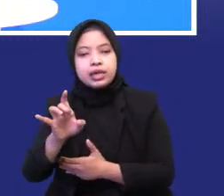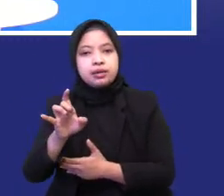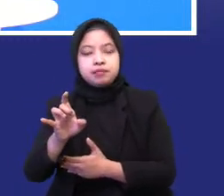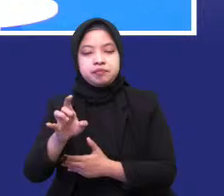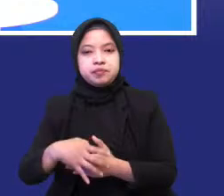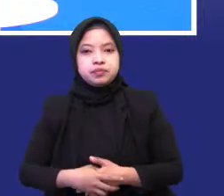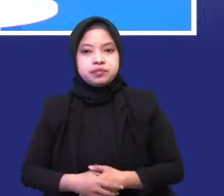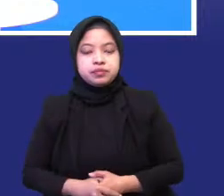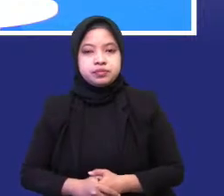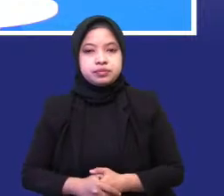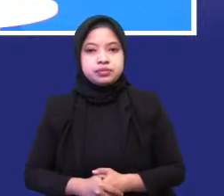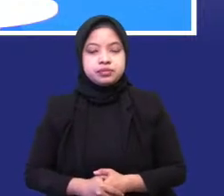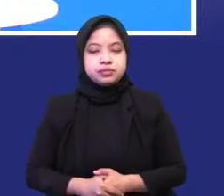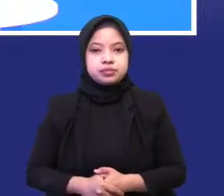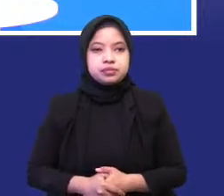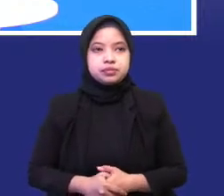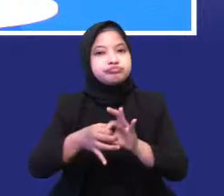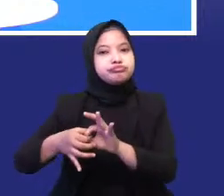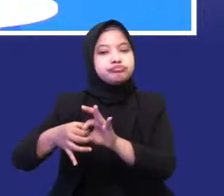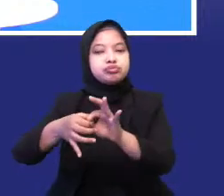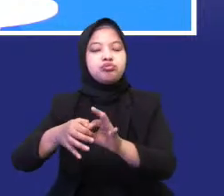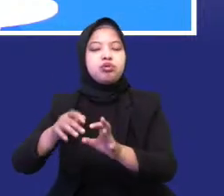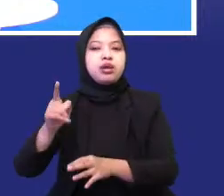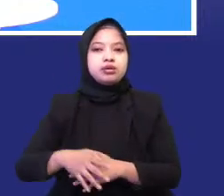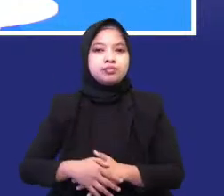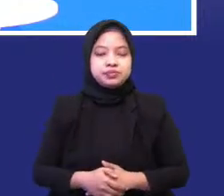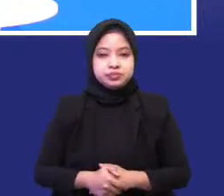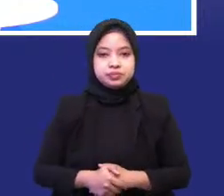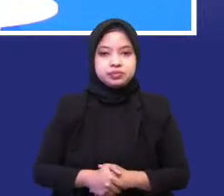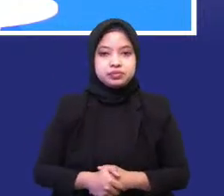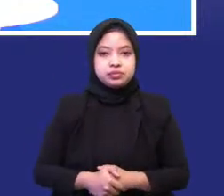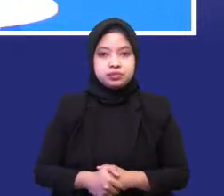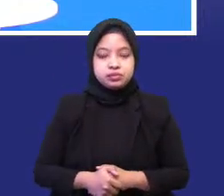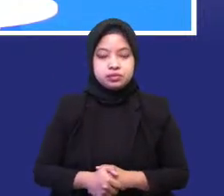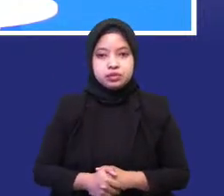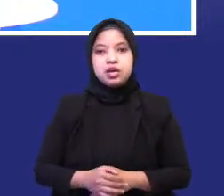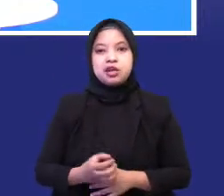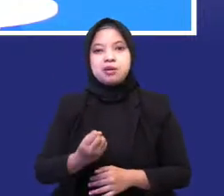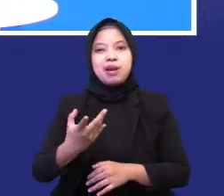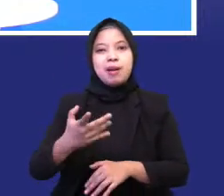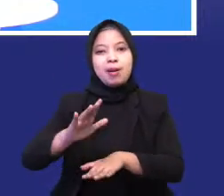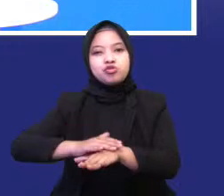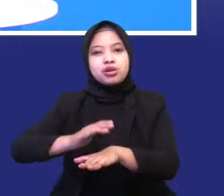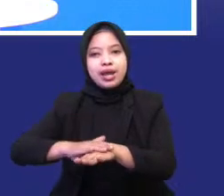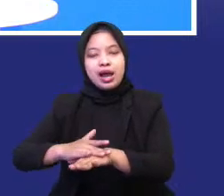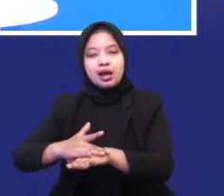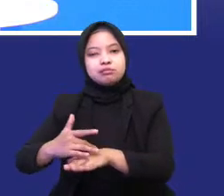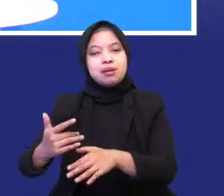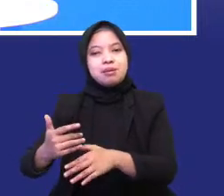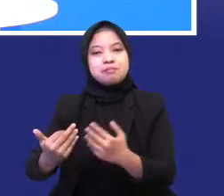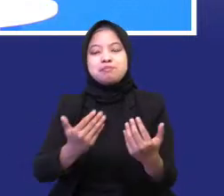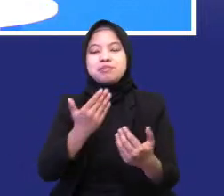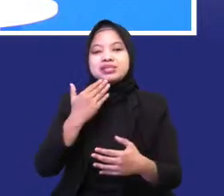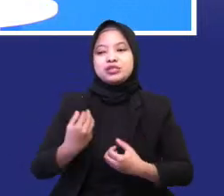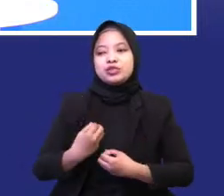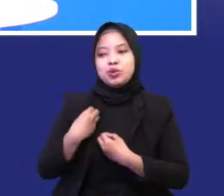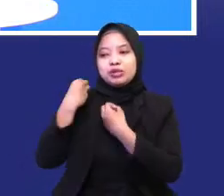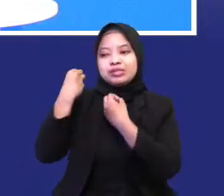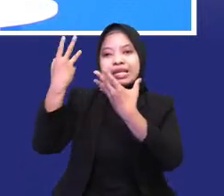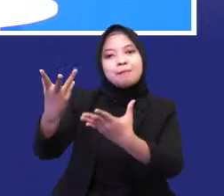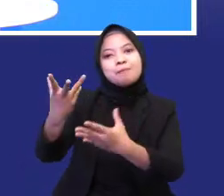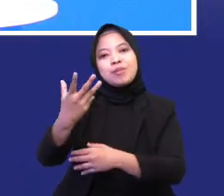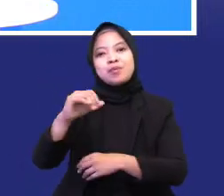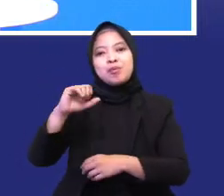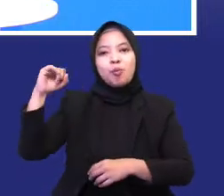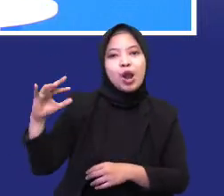on. Yes, together Indonesia has drawn up an exit strategy from the current pandemic